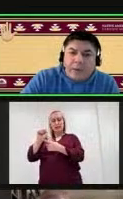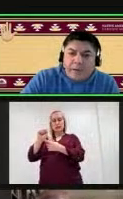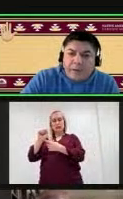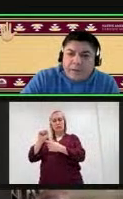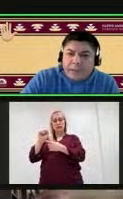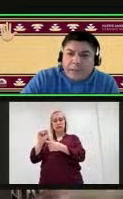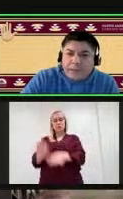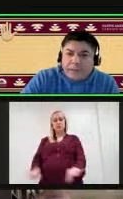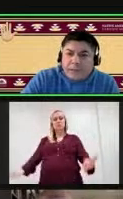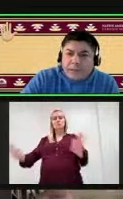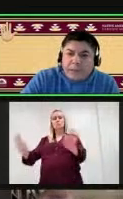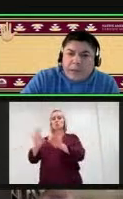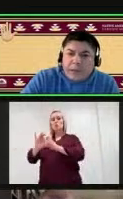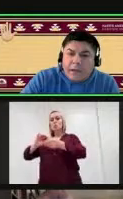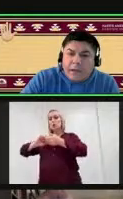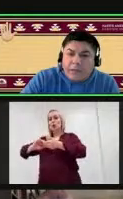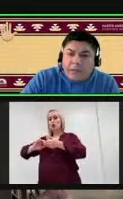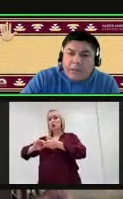critical partners